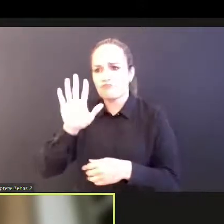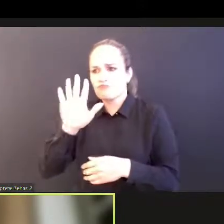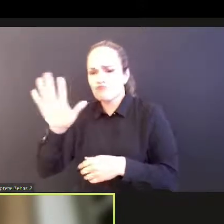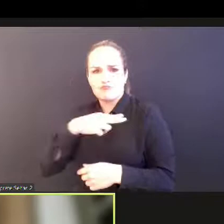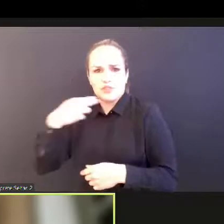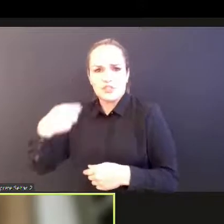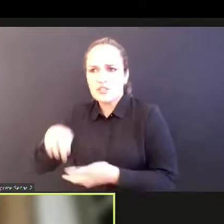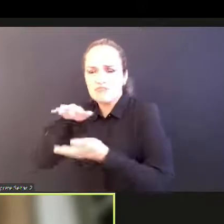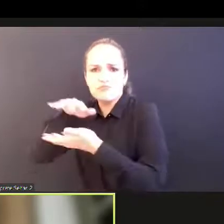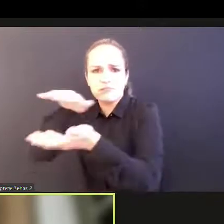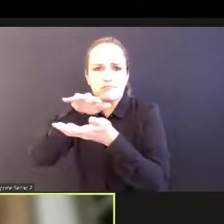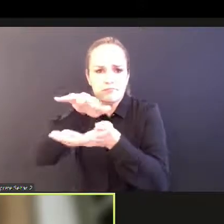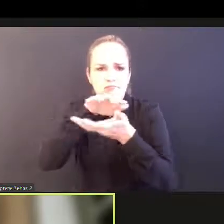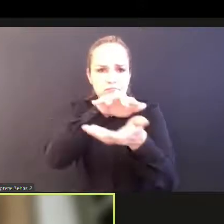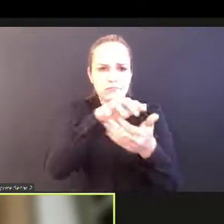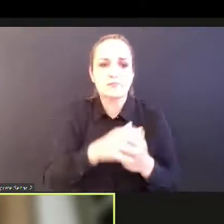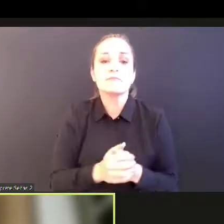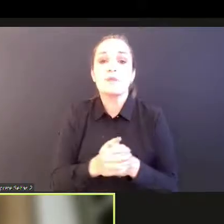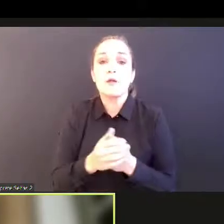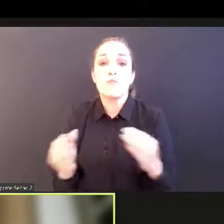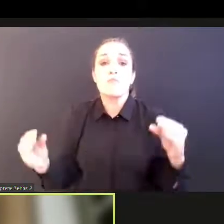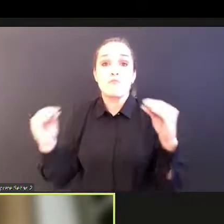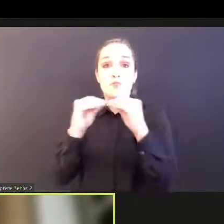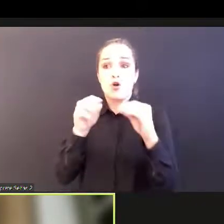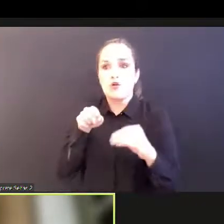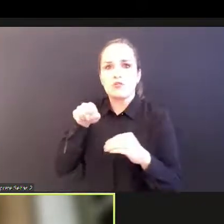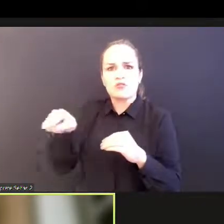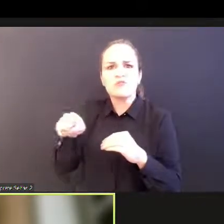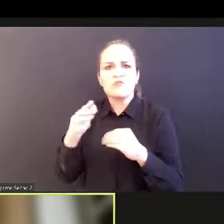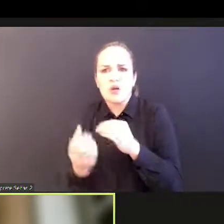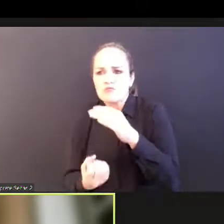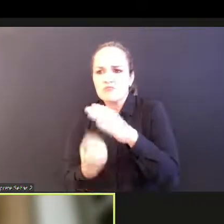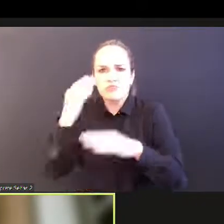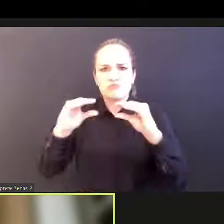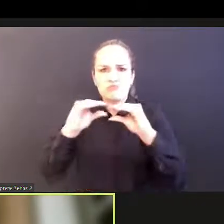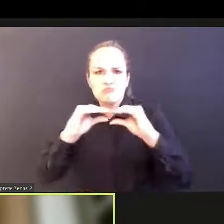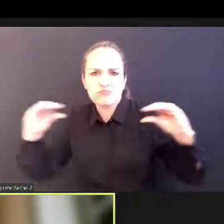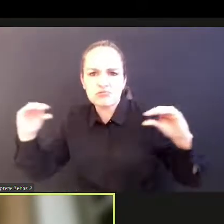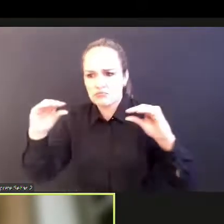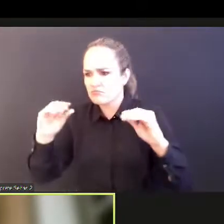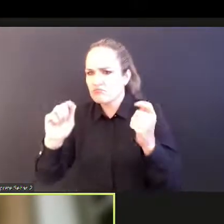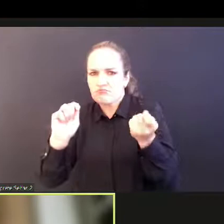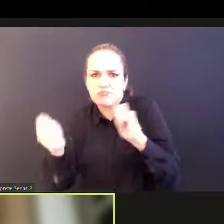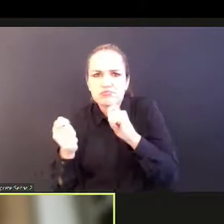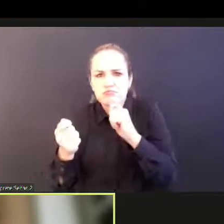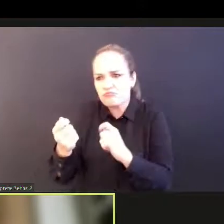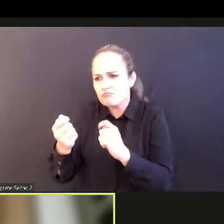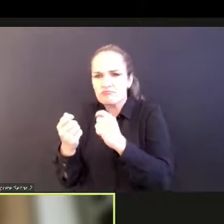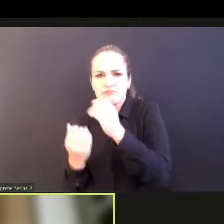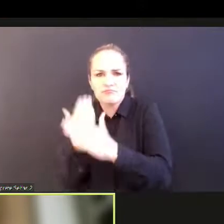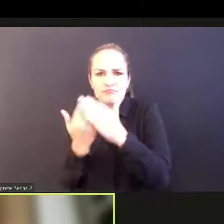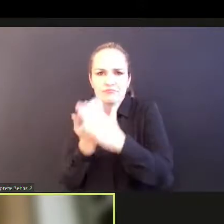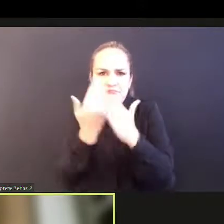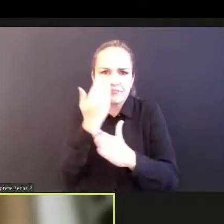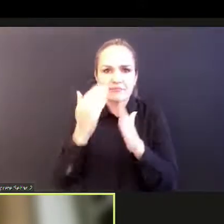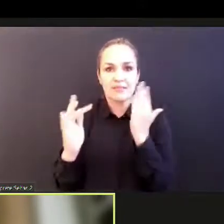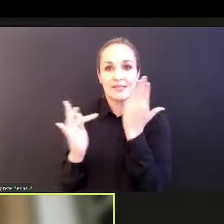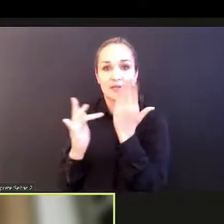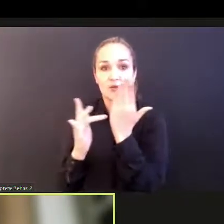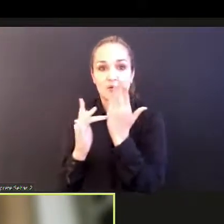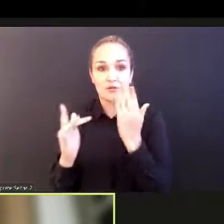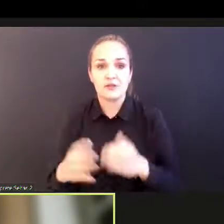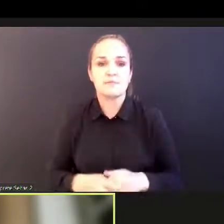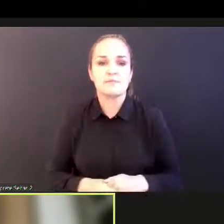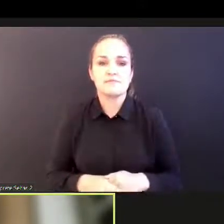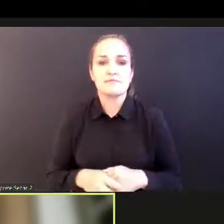in startups and various digital technology platforms in the region, and those in turn are leading to regional exports by